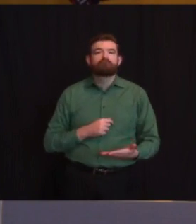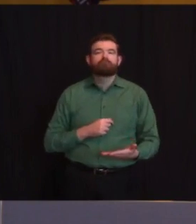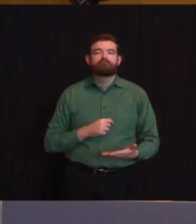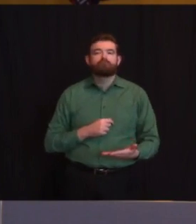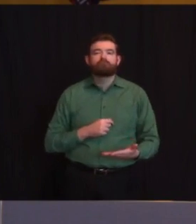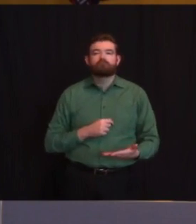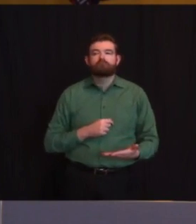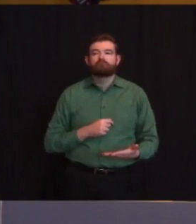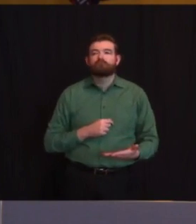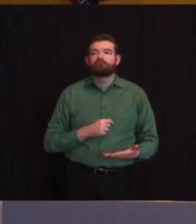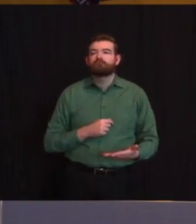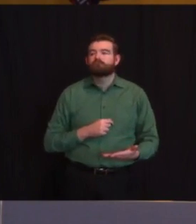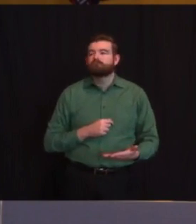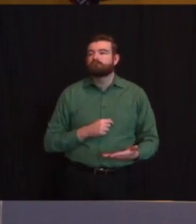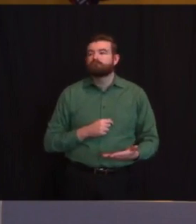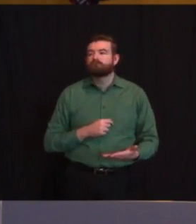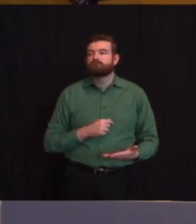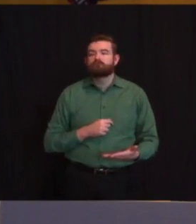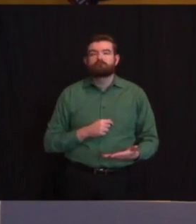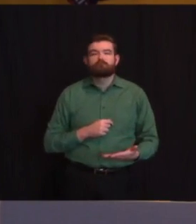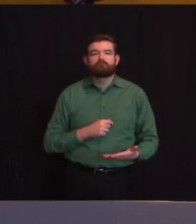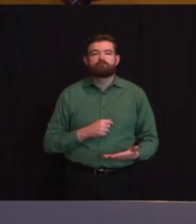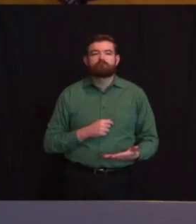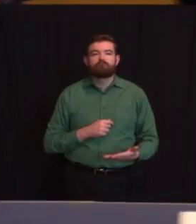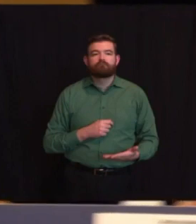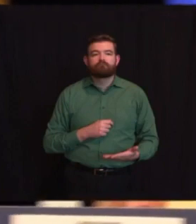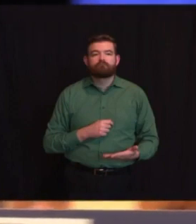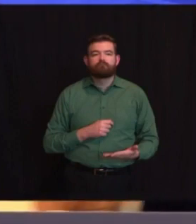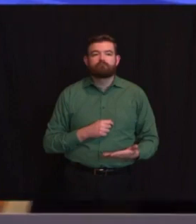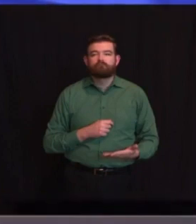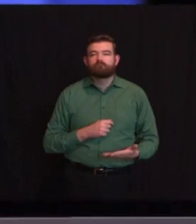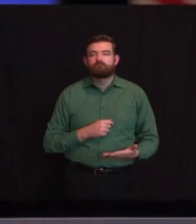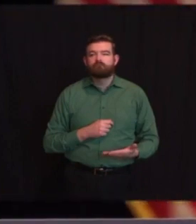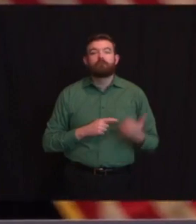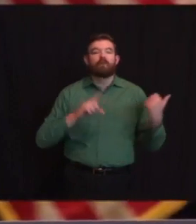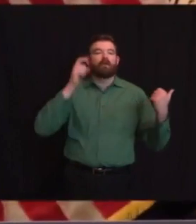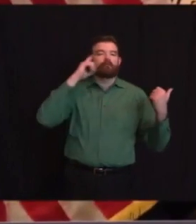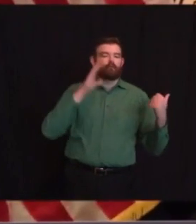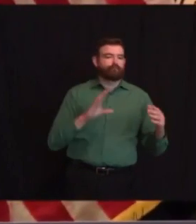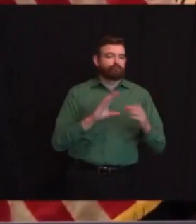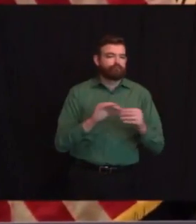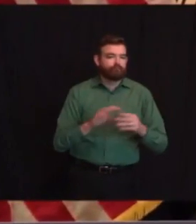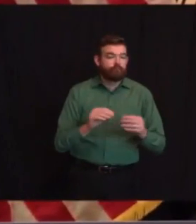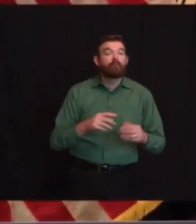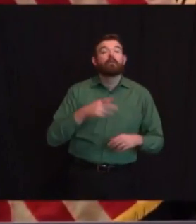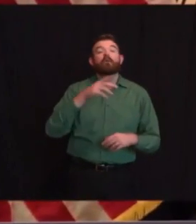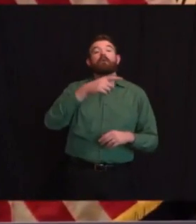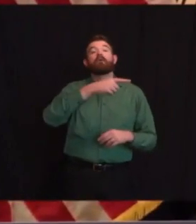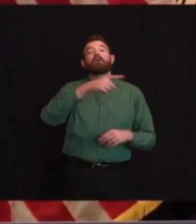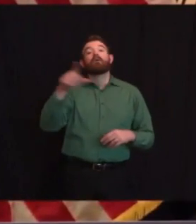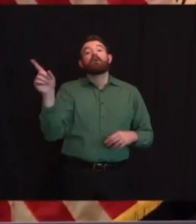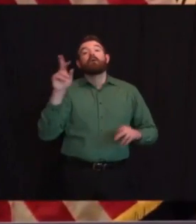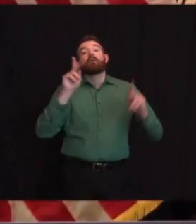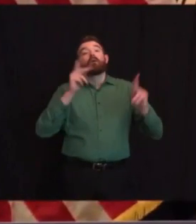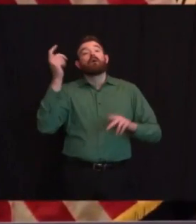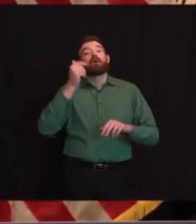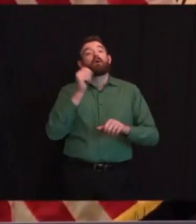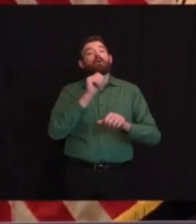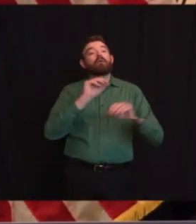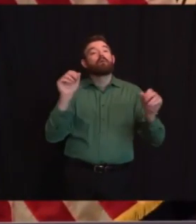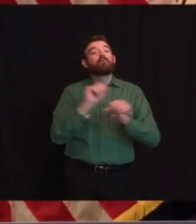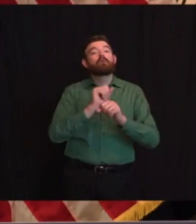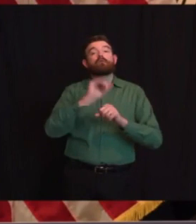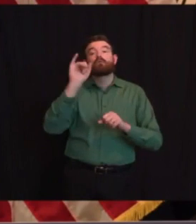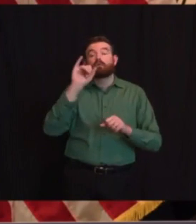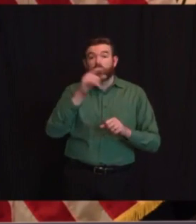Just one other thing about I unemployment got it. insurance to remind folks who are watching, you won't lose one penny of what's coming at you, regardless of